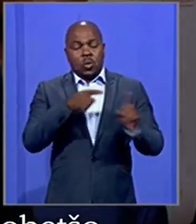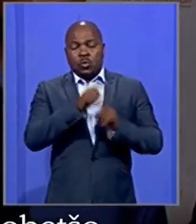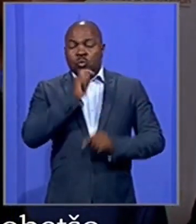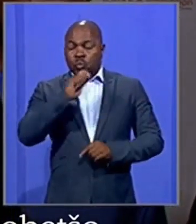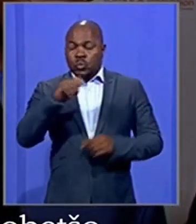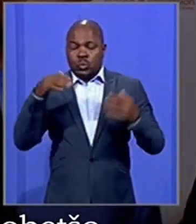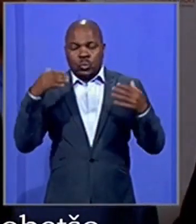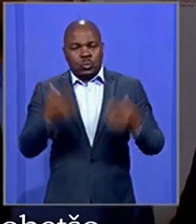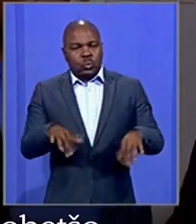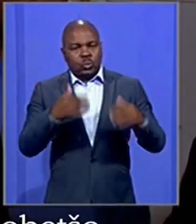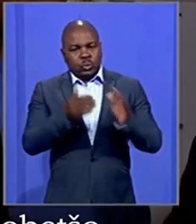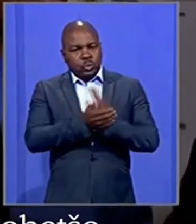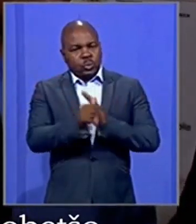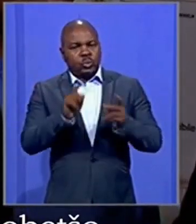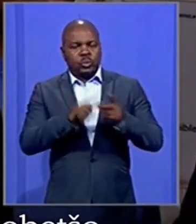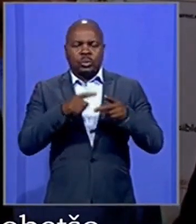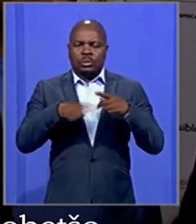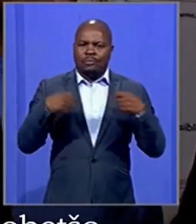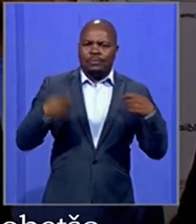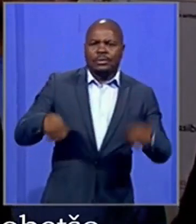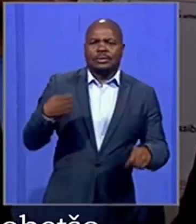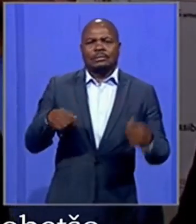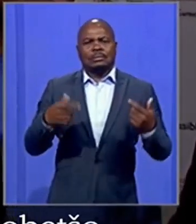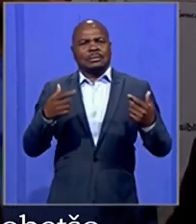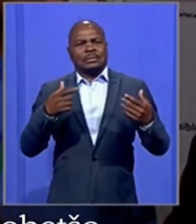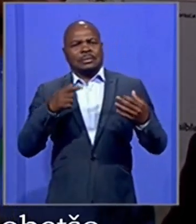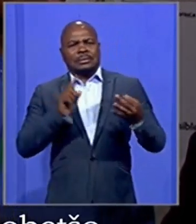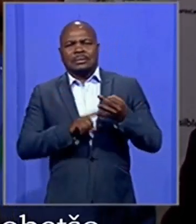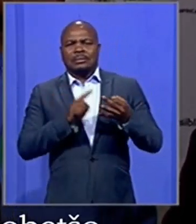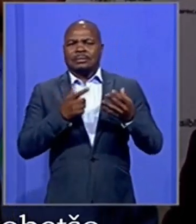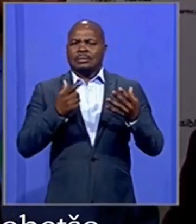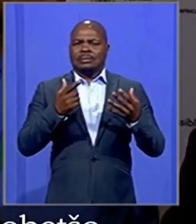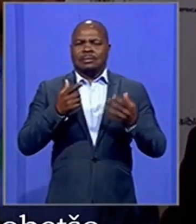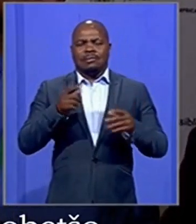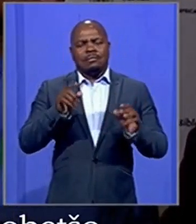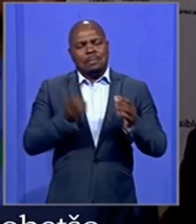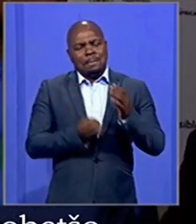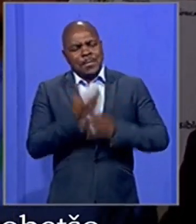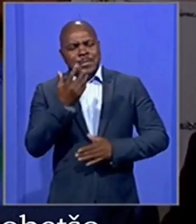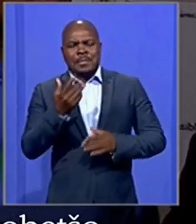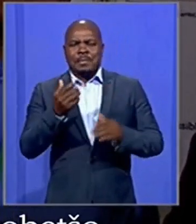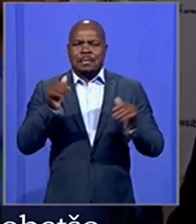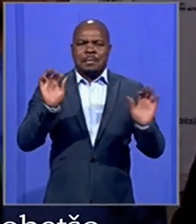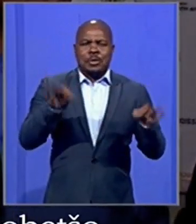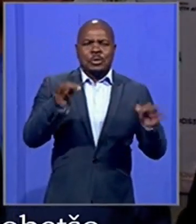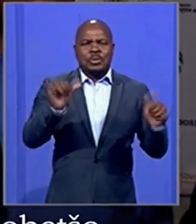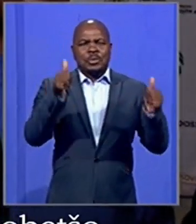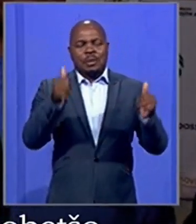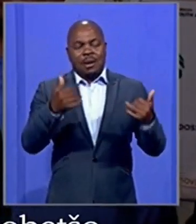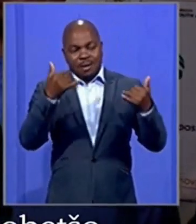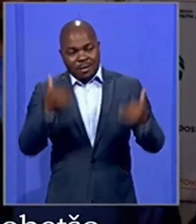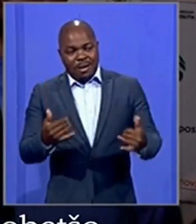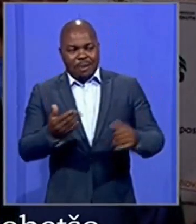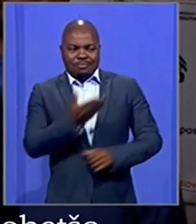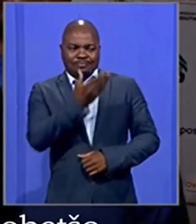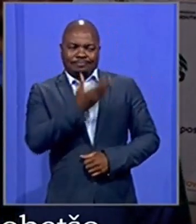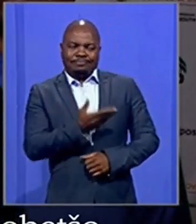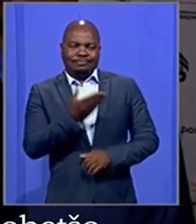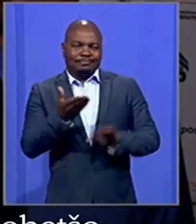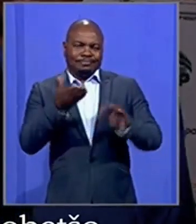she was vibrant, she was a wonderful composer, and to be robbed of that